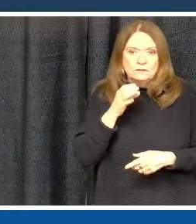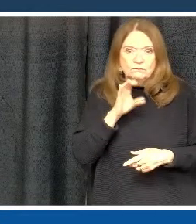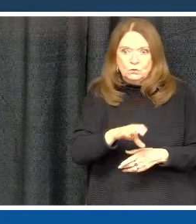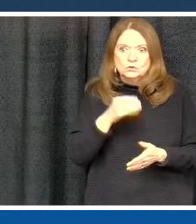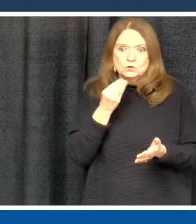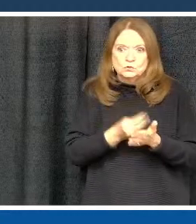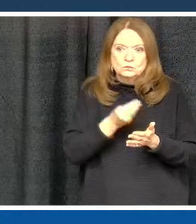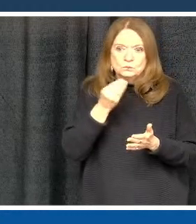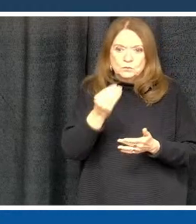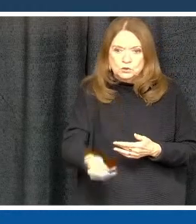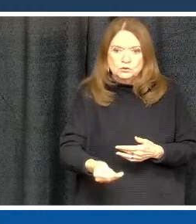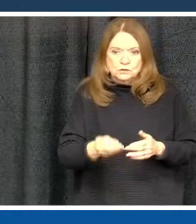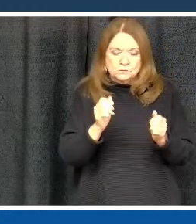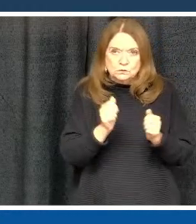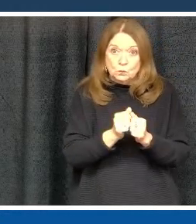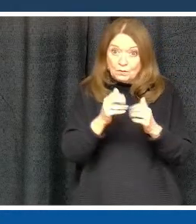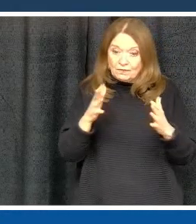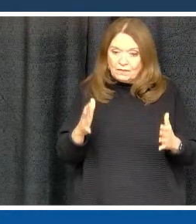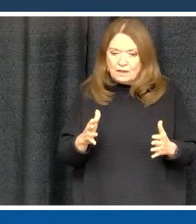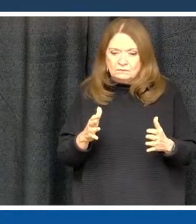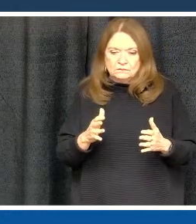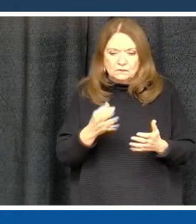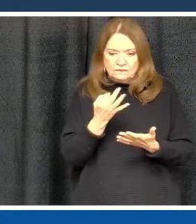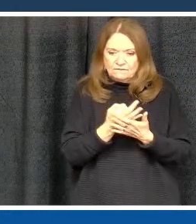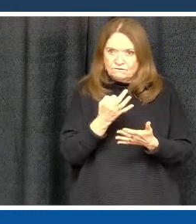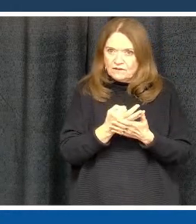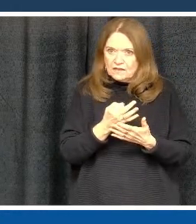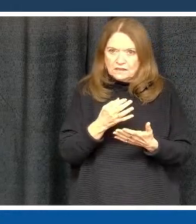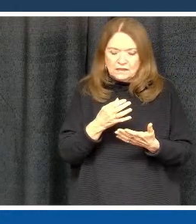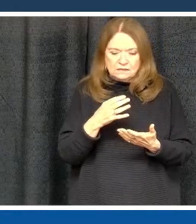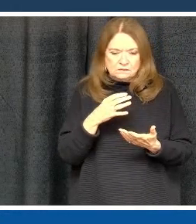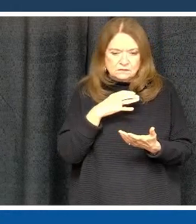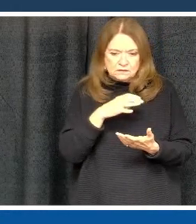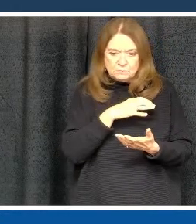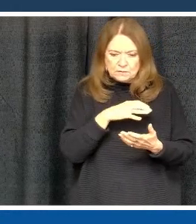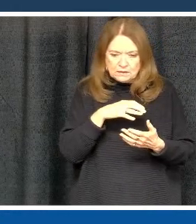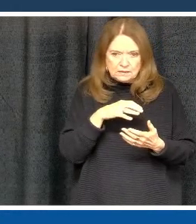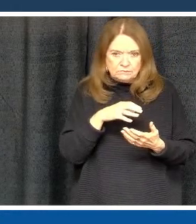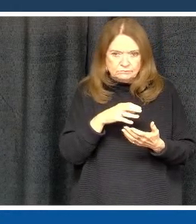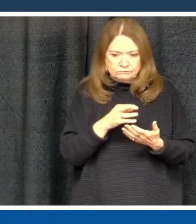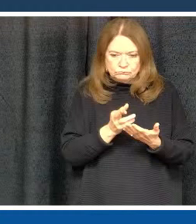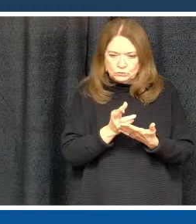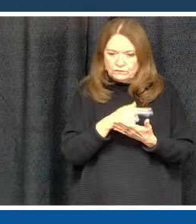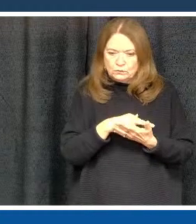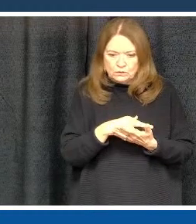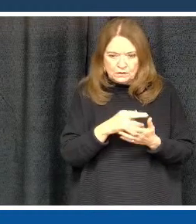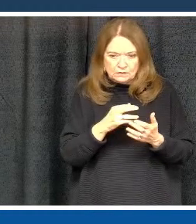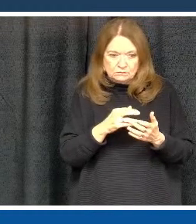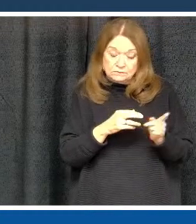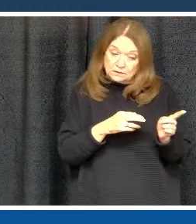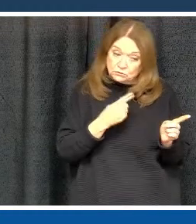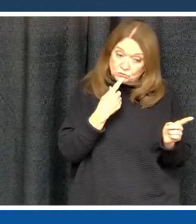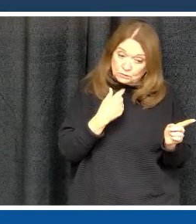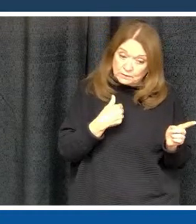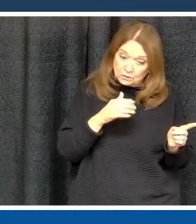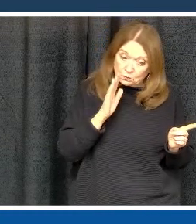purchase. Without it coming before the finance, as was stated that it would, how do we know what the